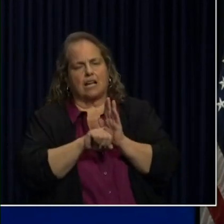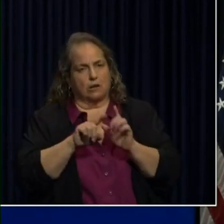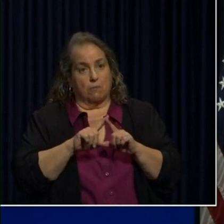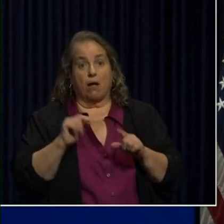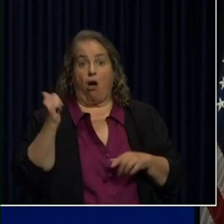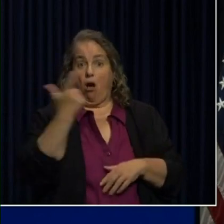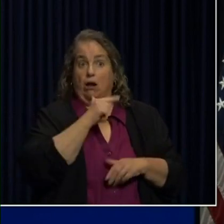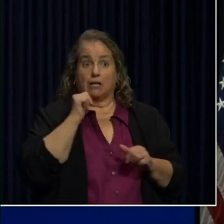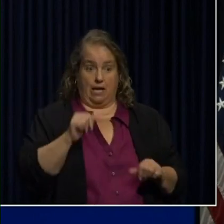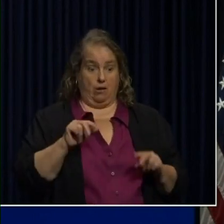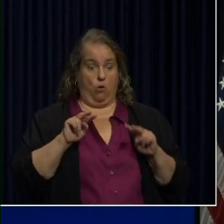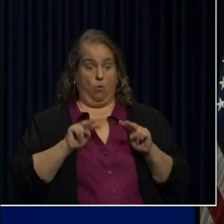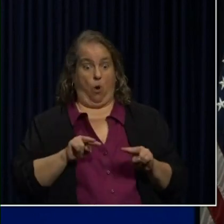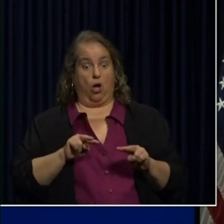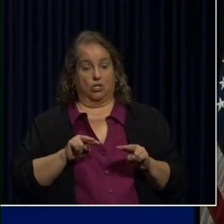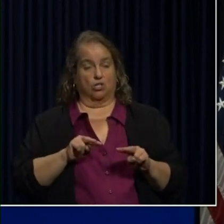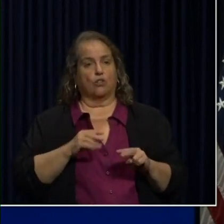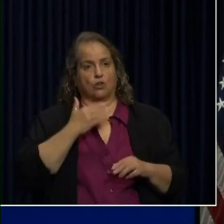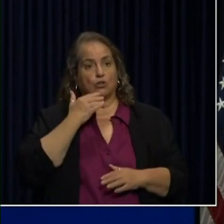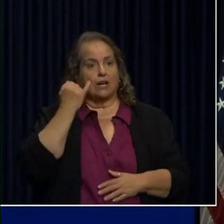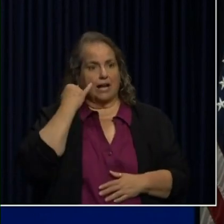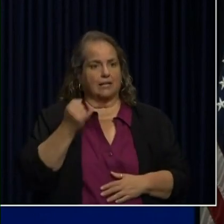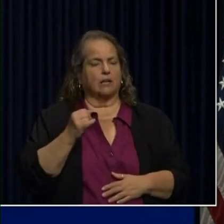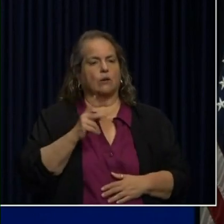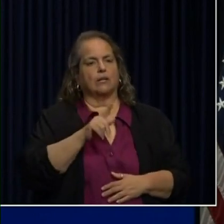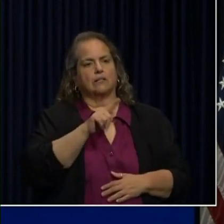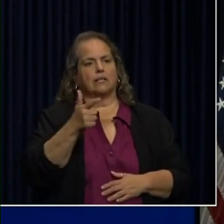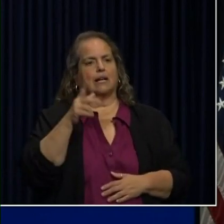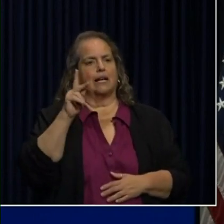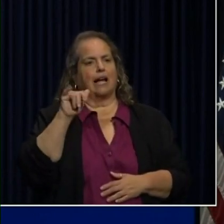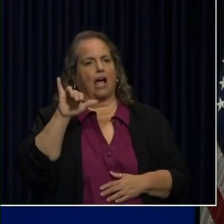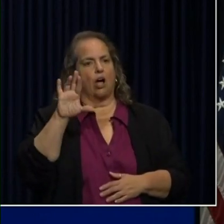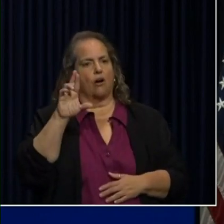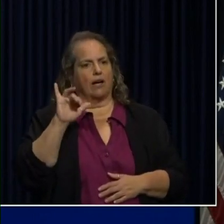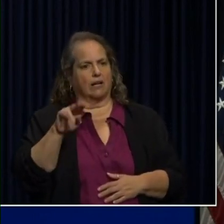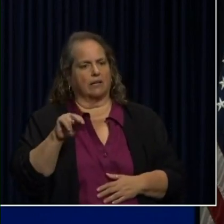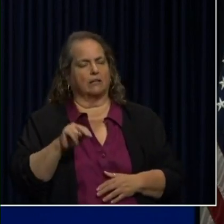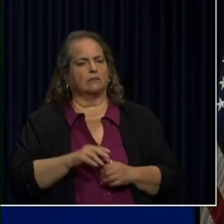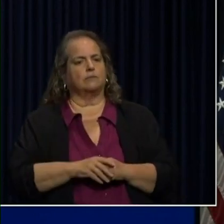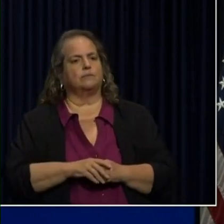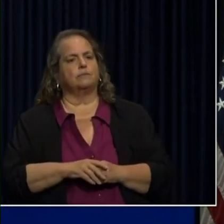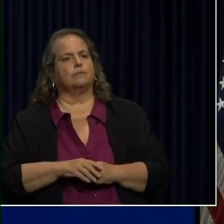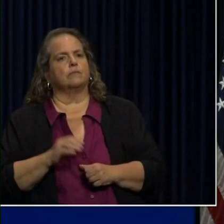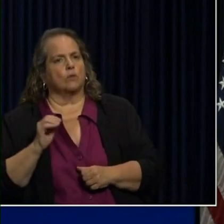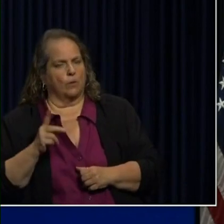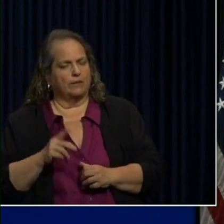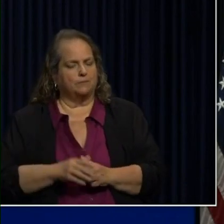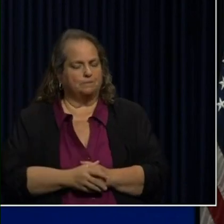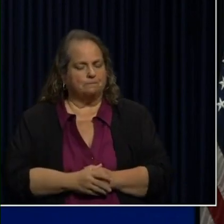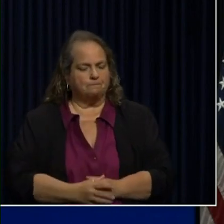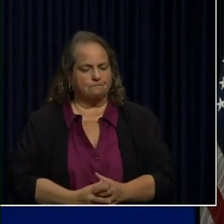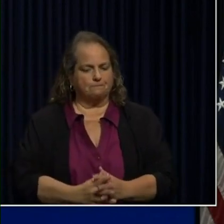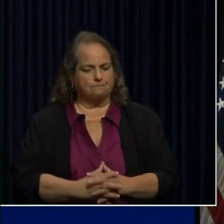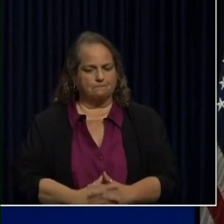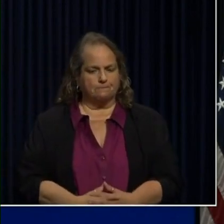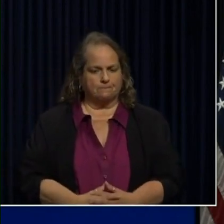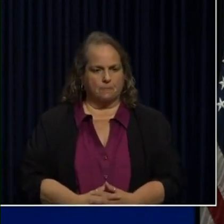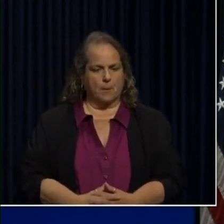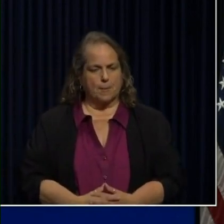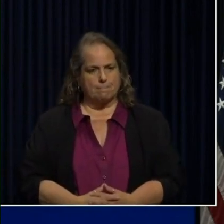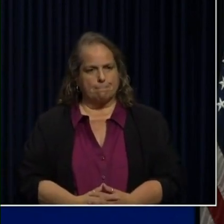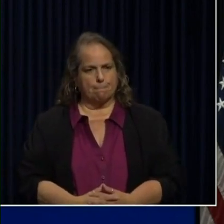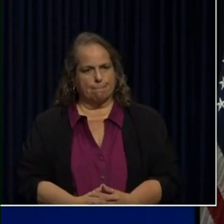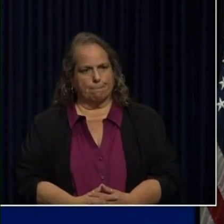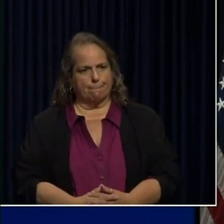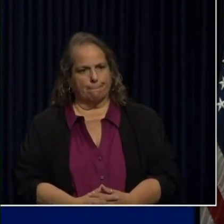watch, and it'll give us a good idea. Karen. Governor, in looking at these benchmarks, and I know